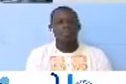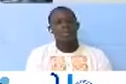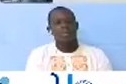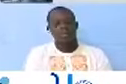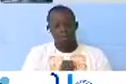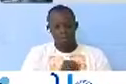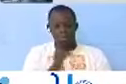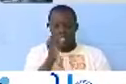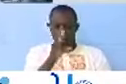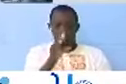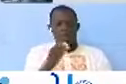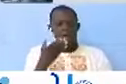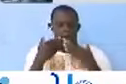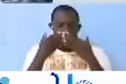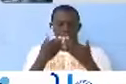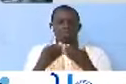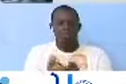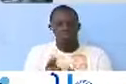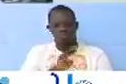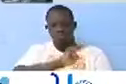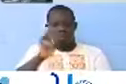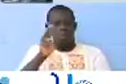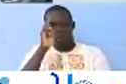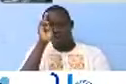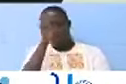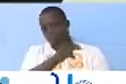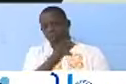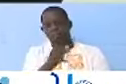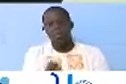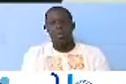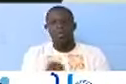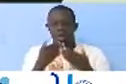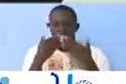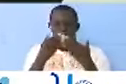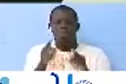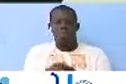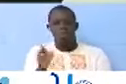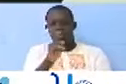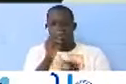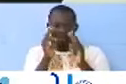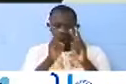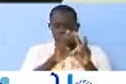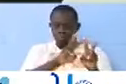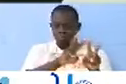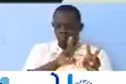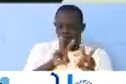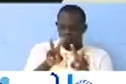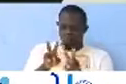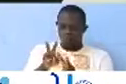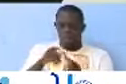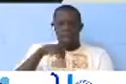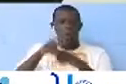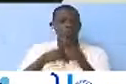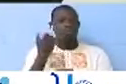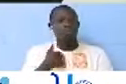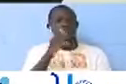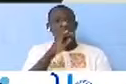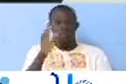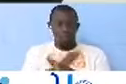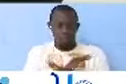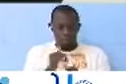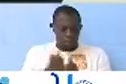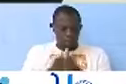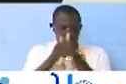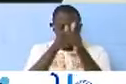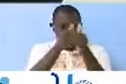And then he said to me, tell them not to go home. Can you tell us what you observed about the people who were being escorted into the NIA premises?